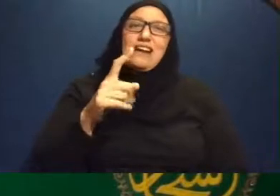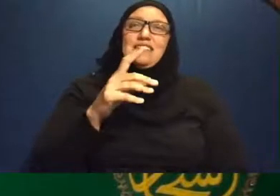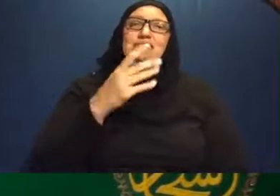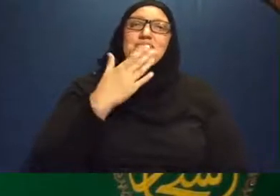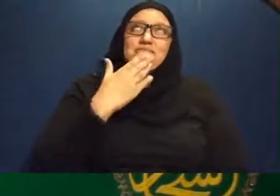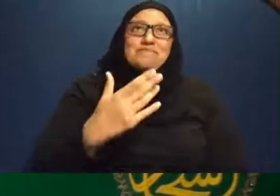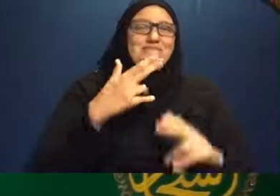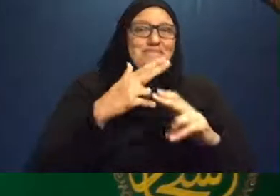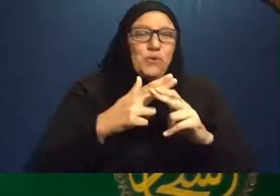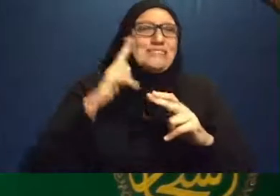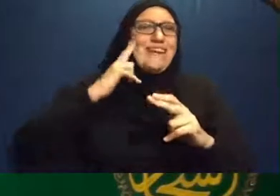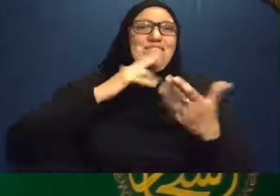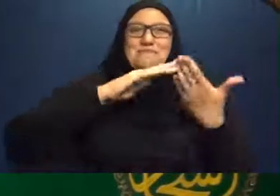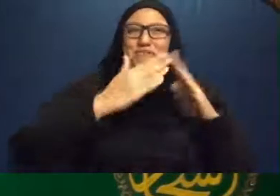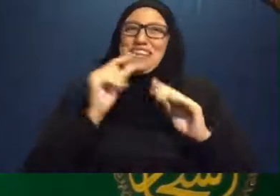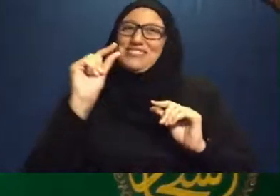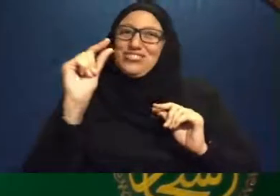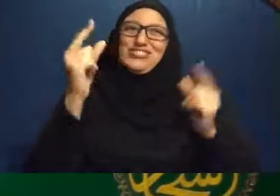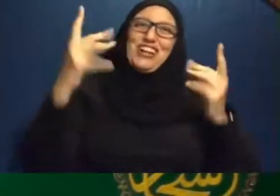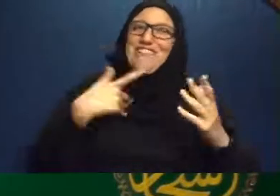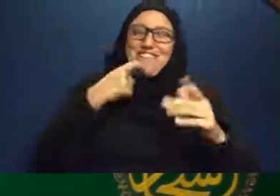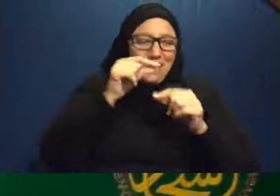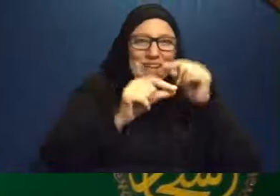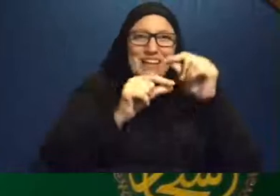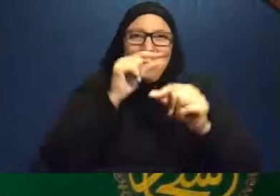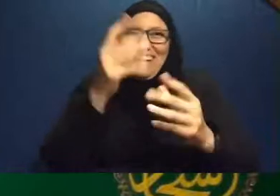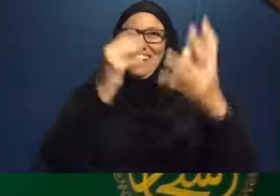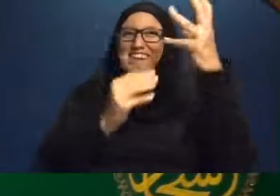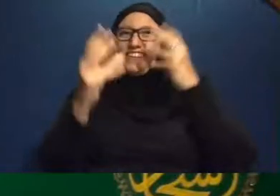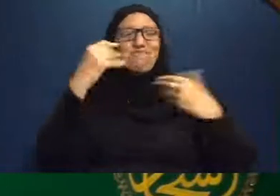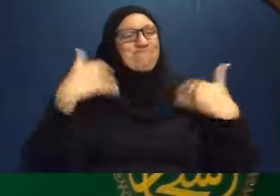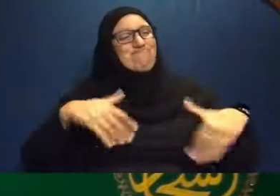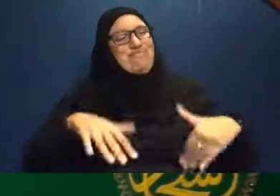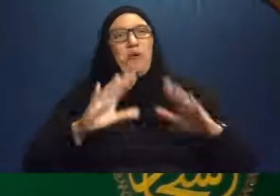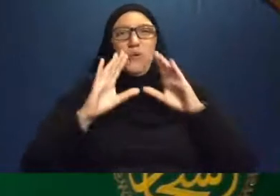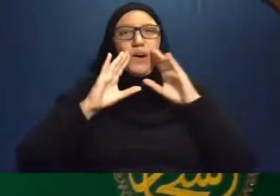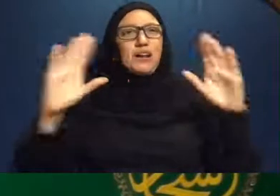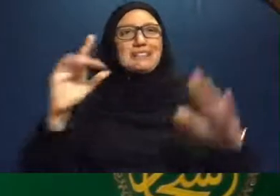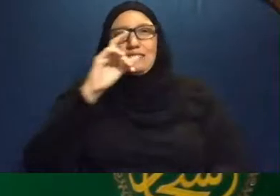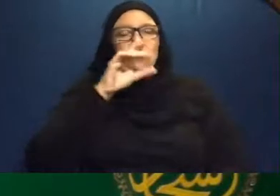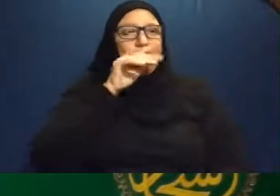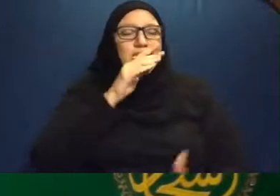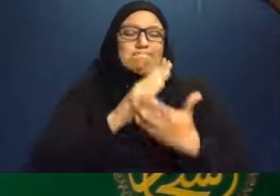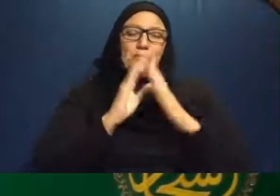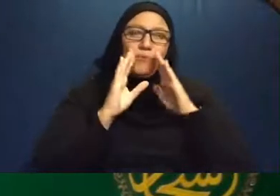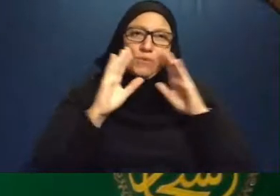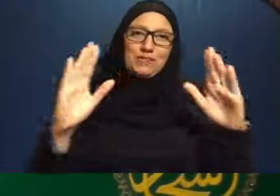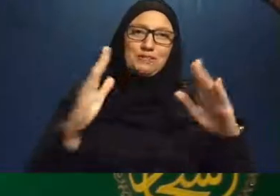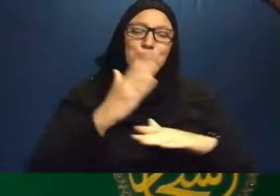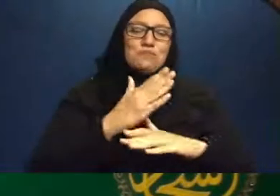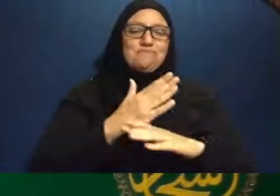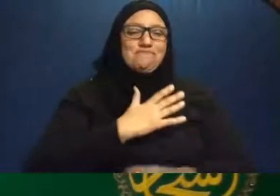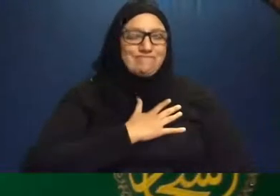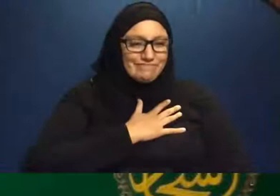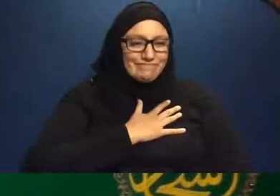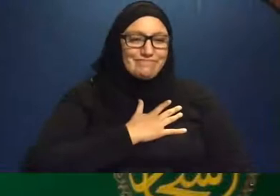deaf community. If I continue a little bit further, I think I'm learning the sign language as well. Really, she has done a fantastic job.